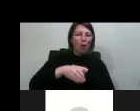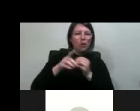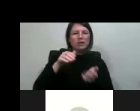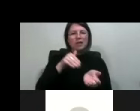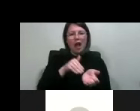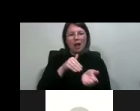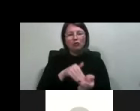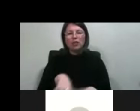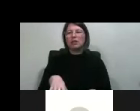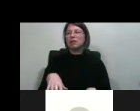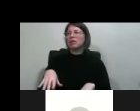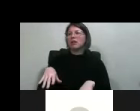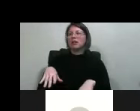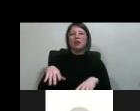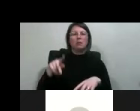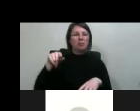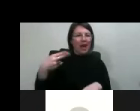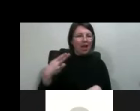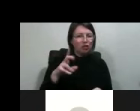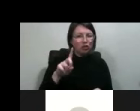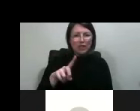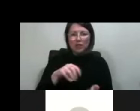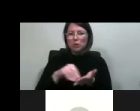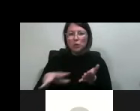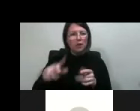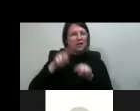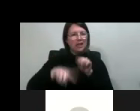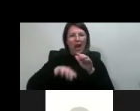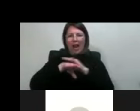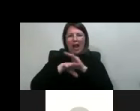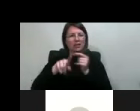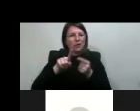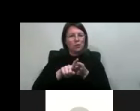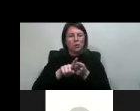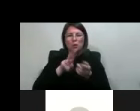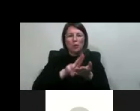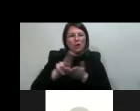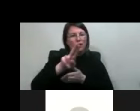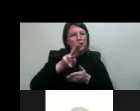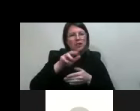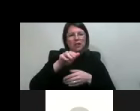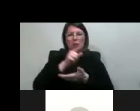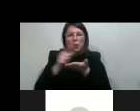be able to access the campus on the weekend or later at night.